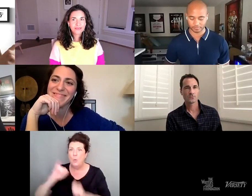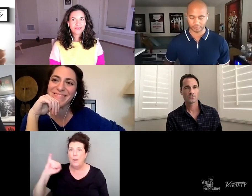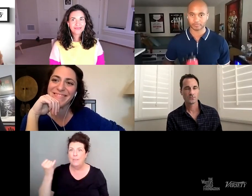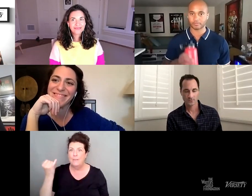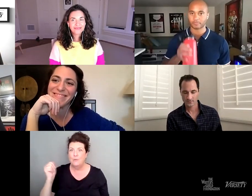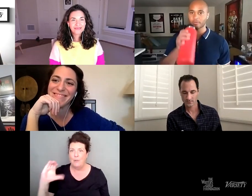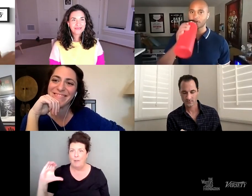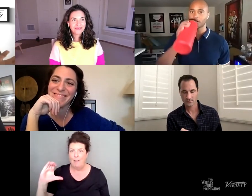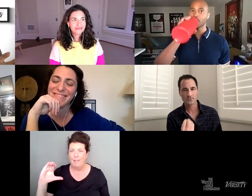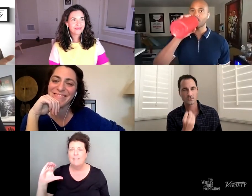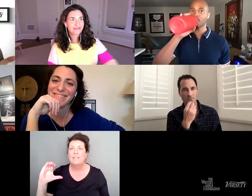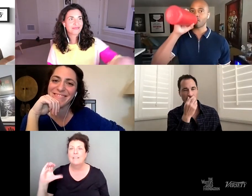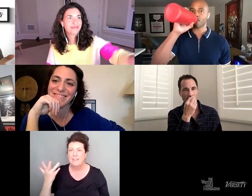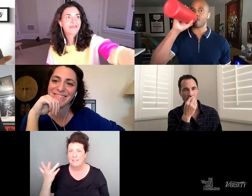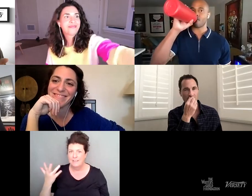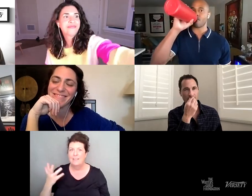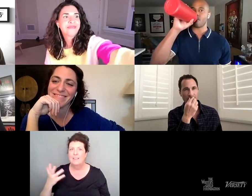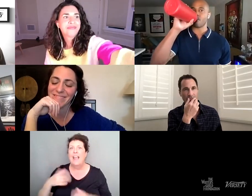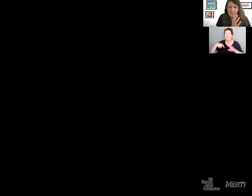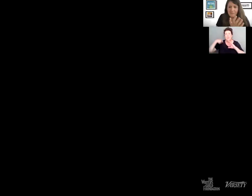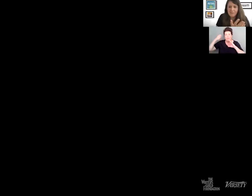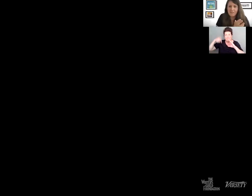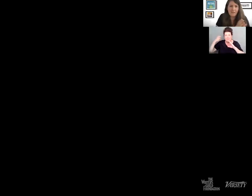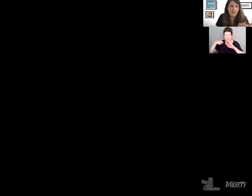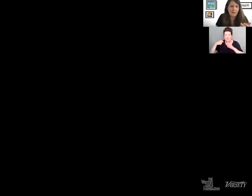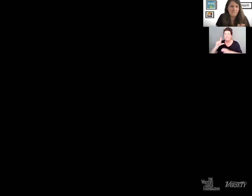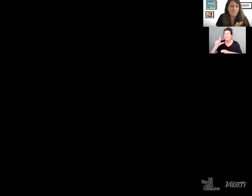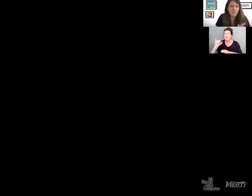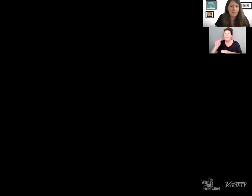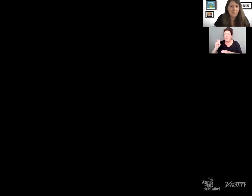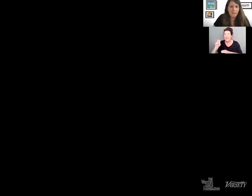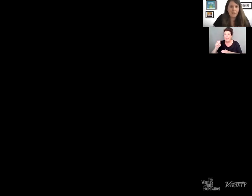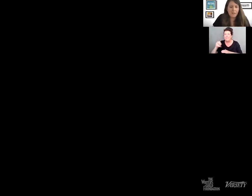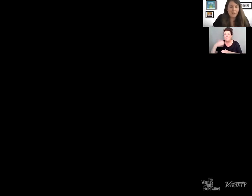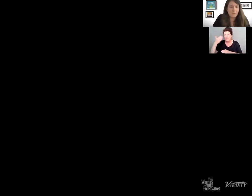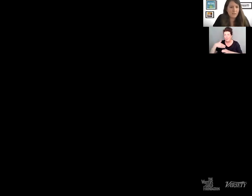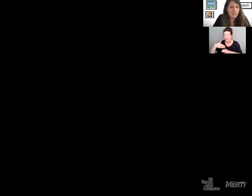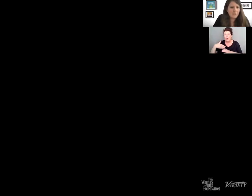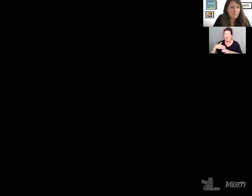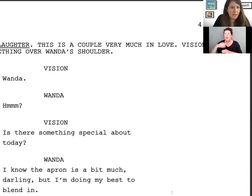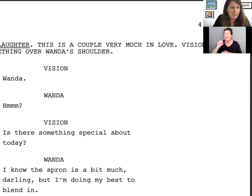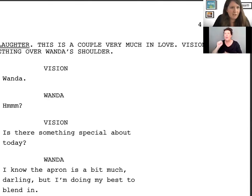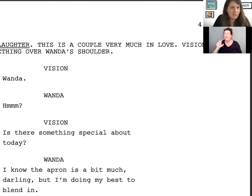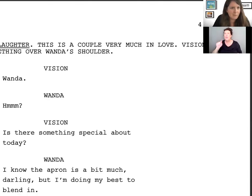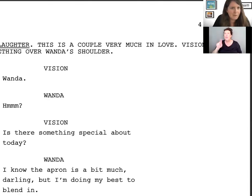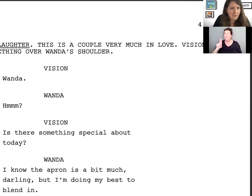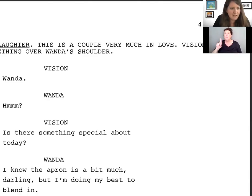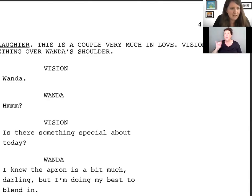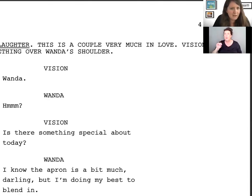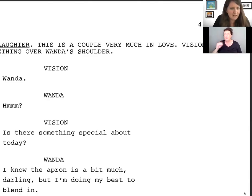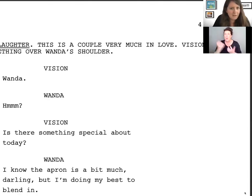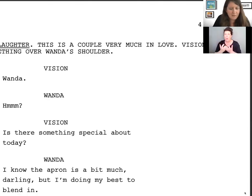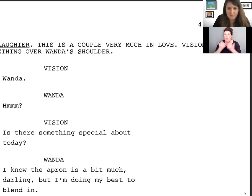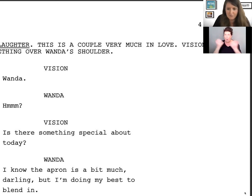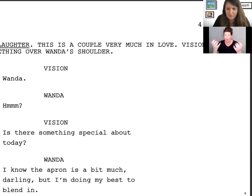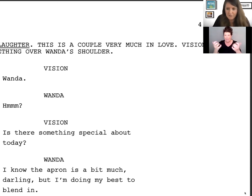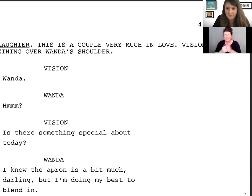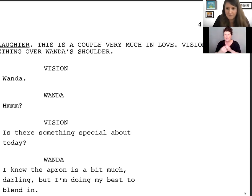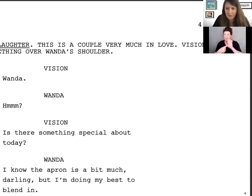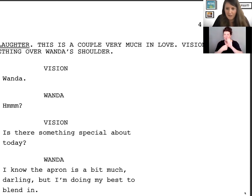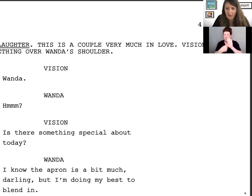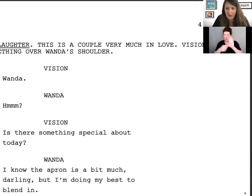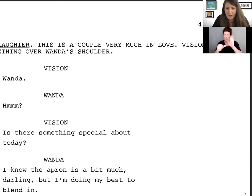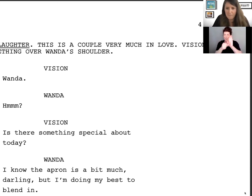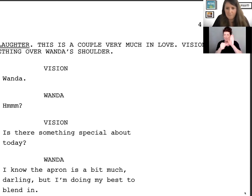um, and filmed live before a studio audience. Um, so we're going to get these pages up here. Cool.